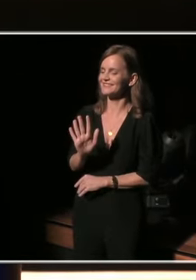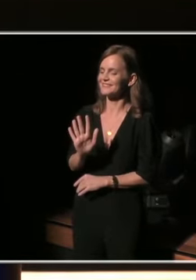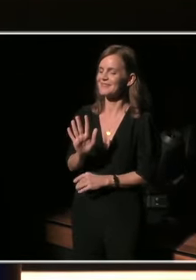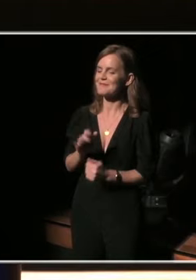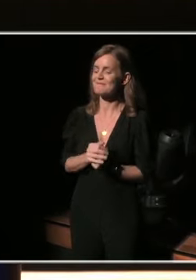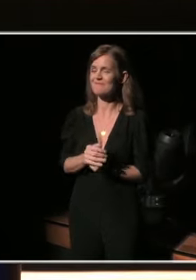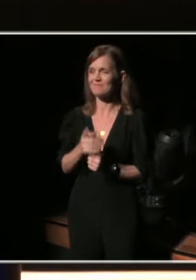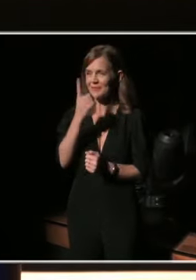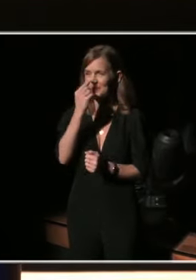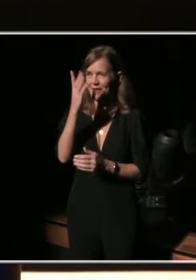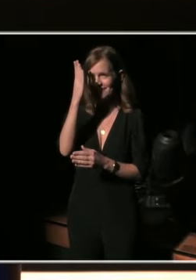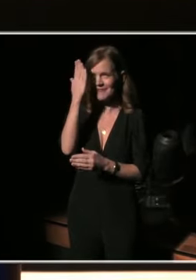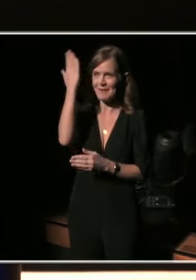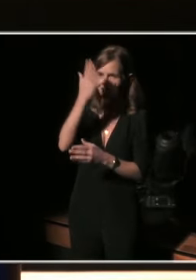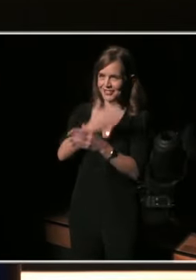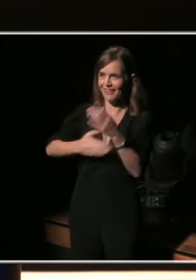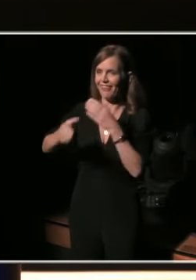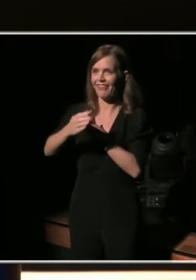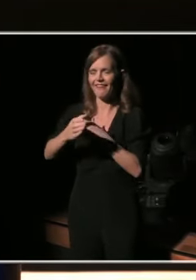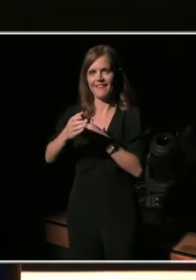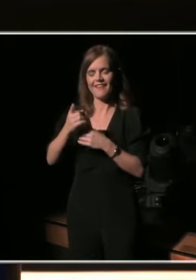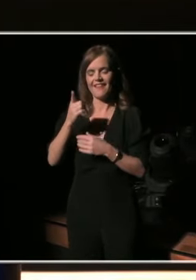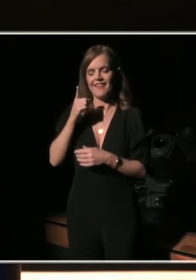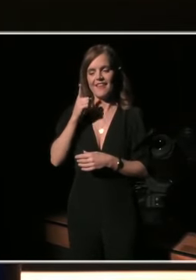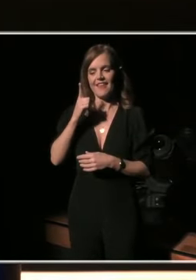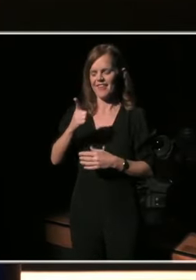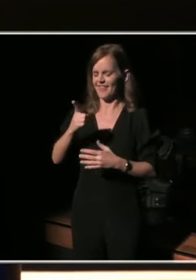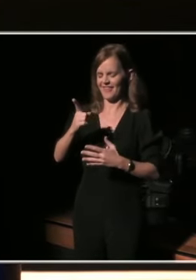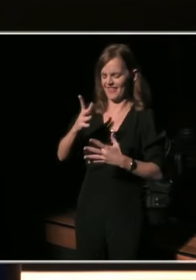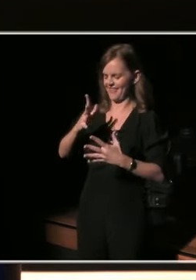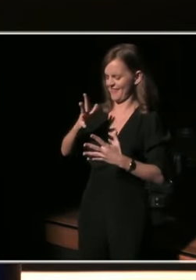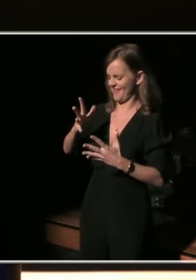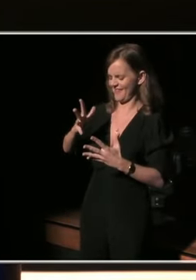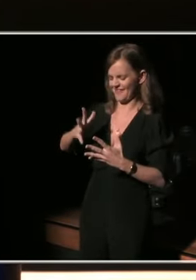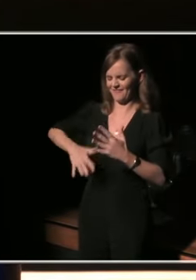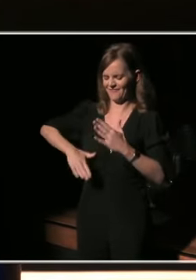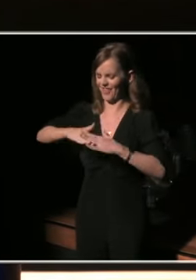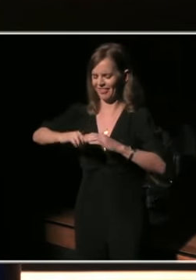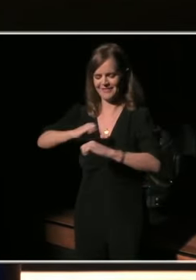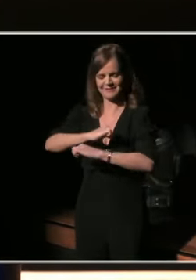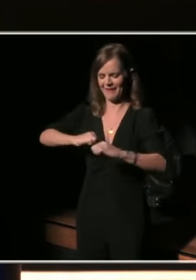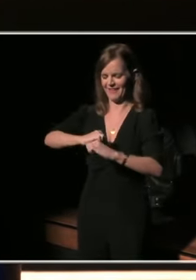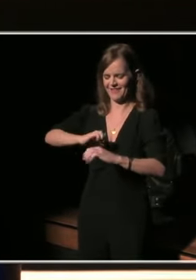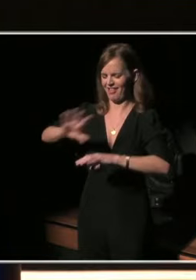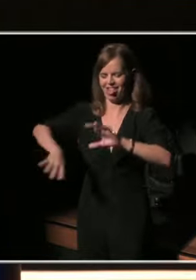As you can imagine, he took up a lot of space.